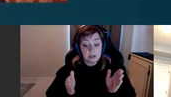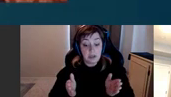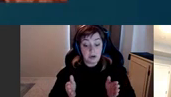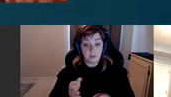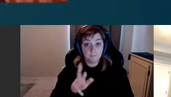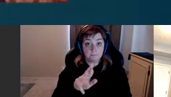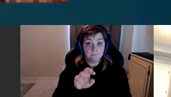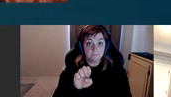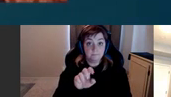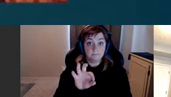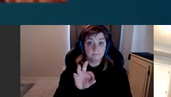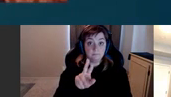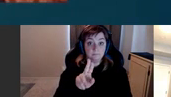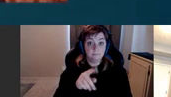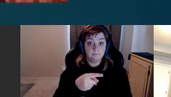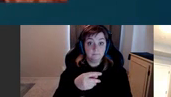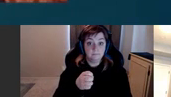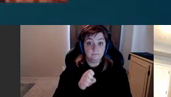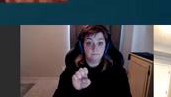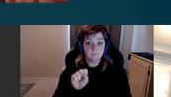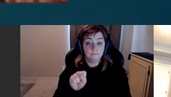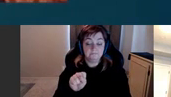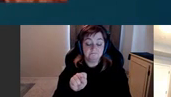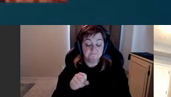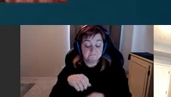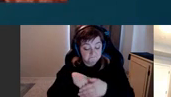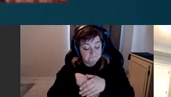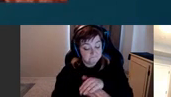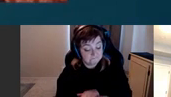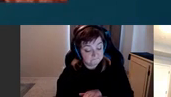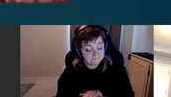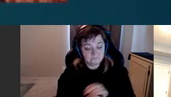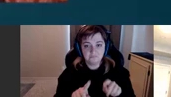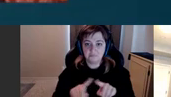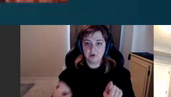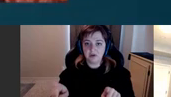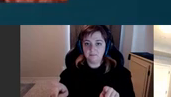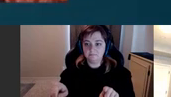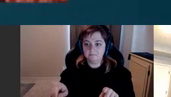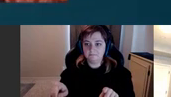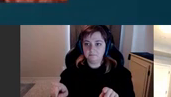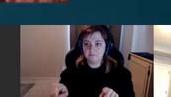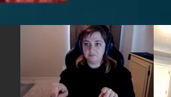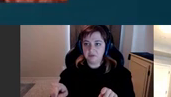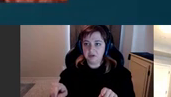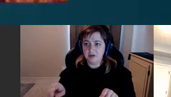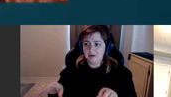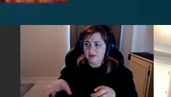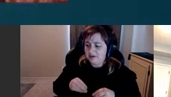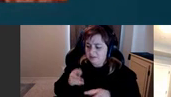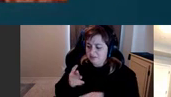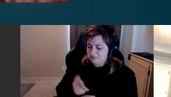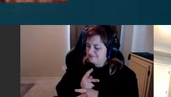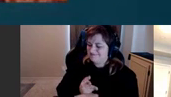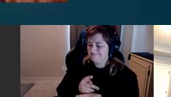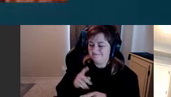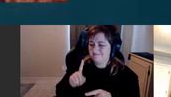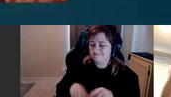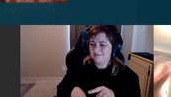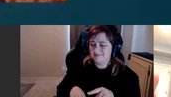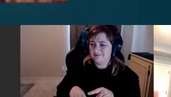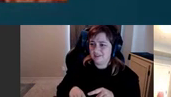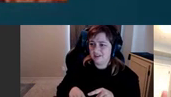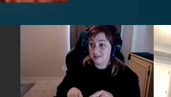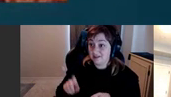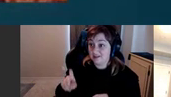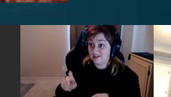in, but they don't have the ability to absorb all those numbers. So what they're doing is they're allowing them to come in, but they're also